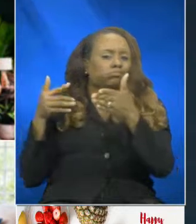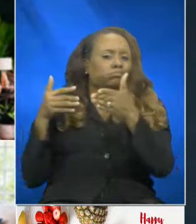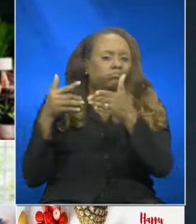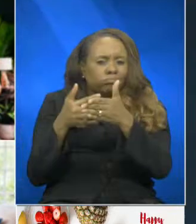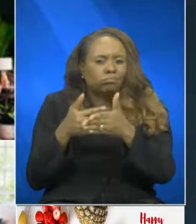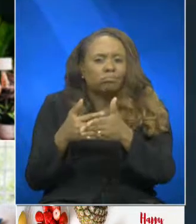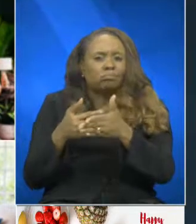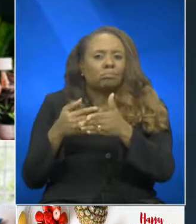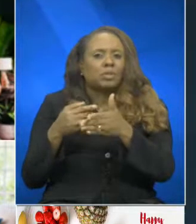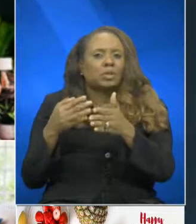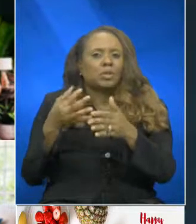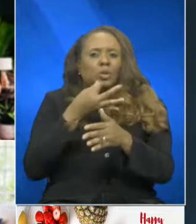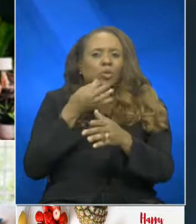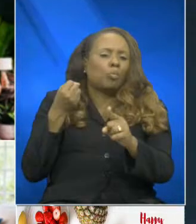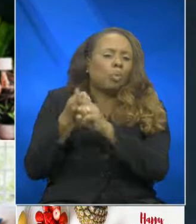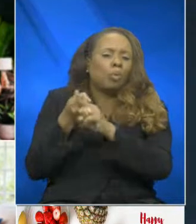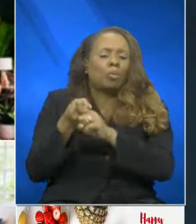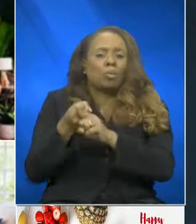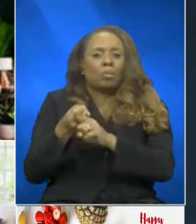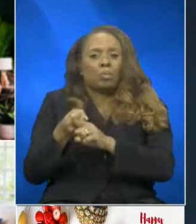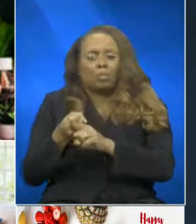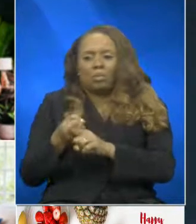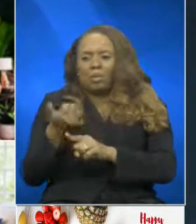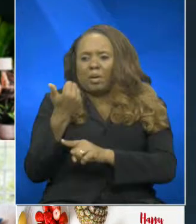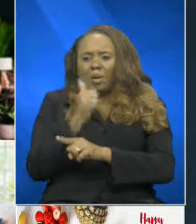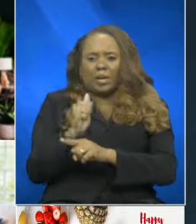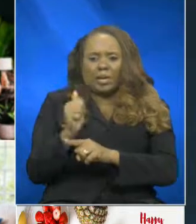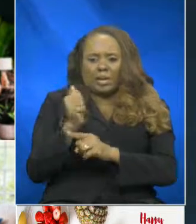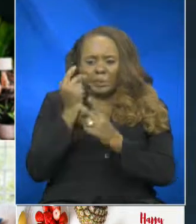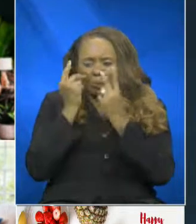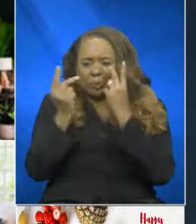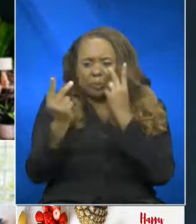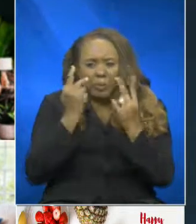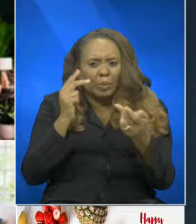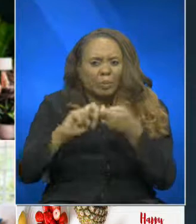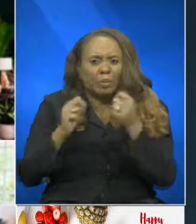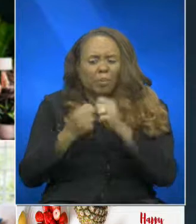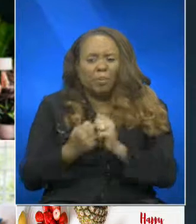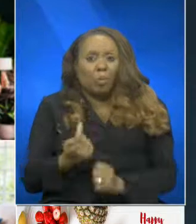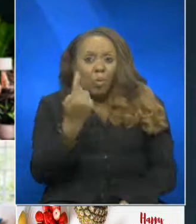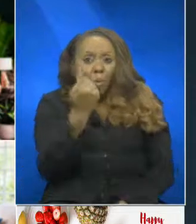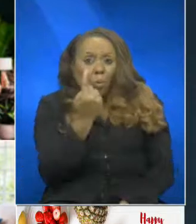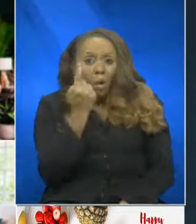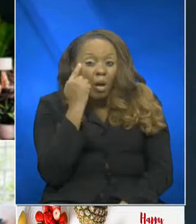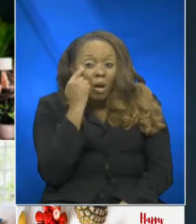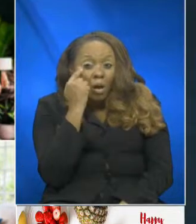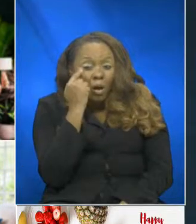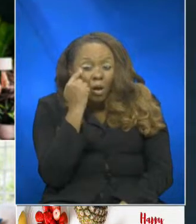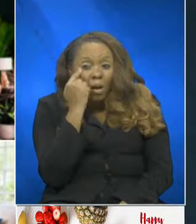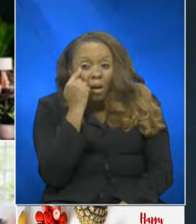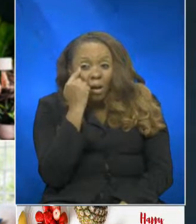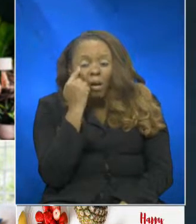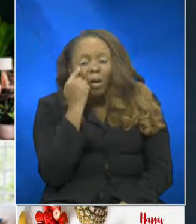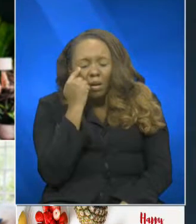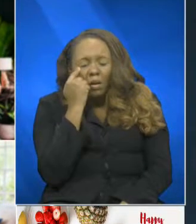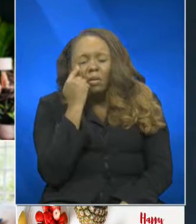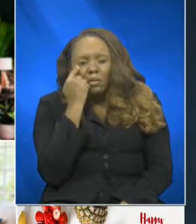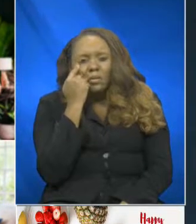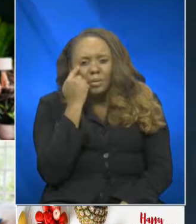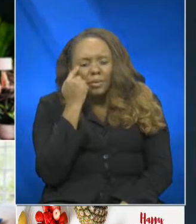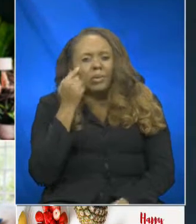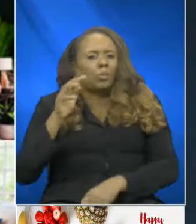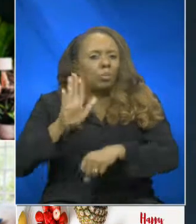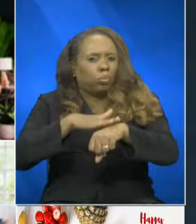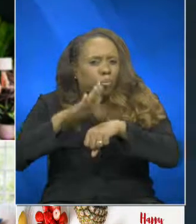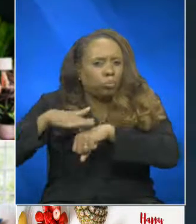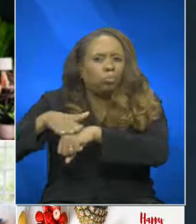disturbances that have happened in a short period of time, particularly in one eye, that is also warrants a